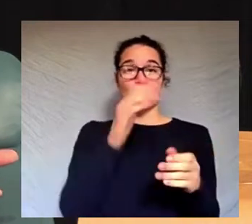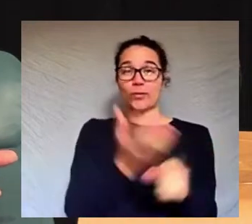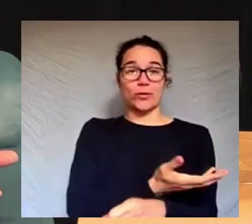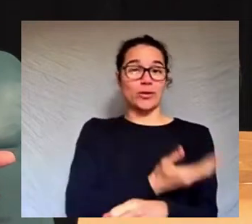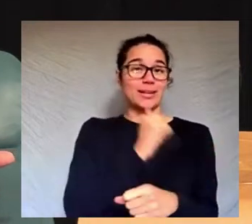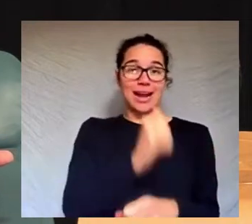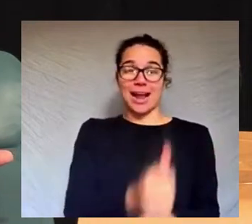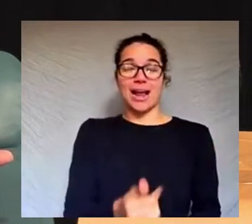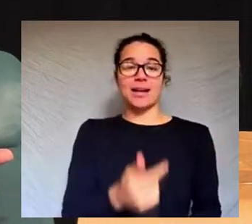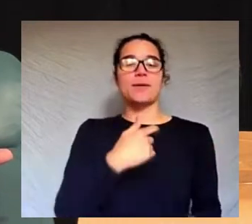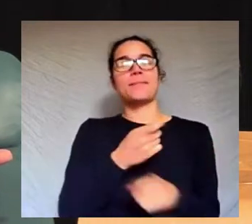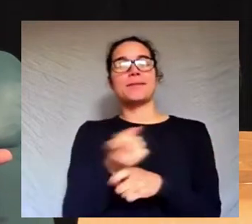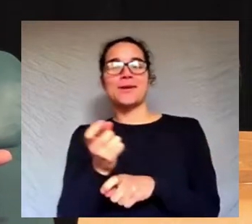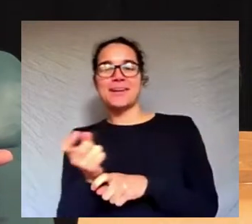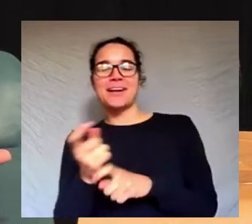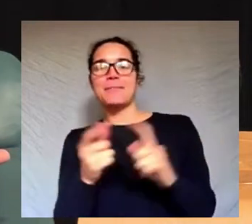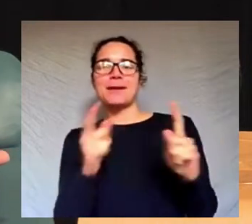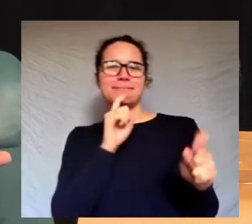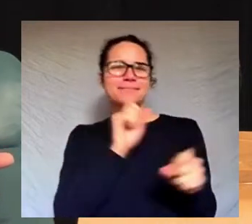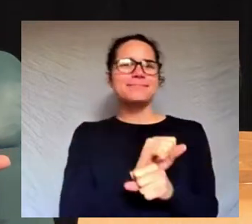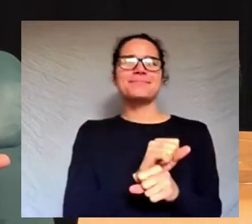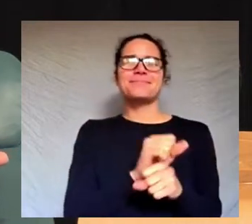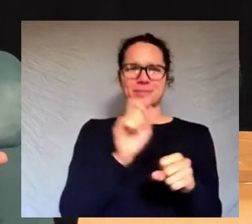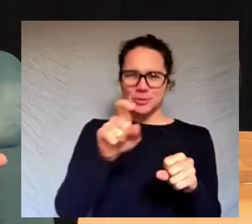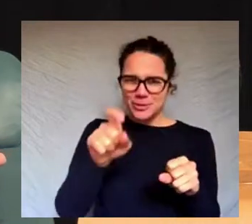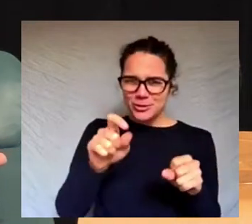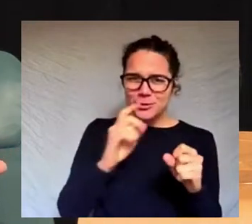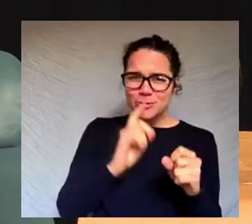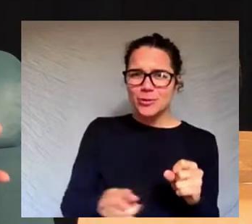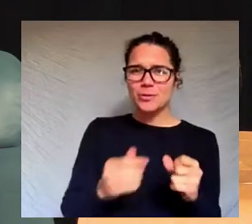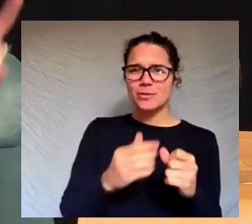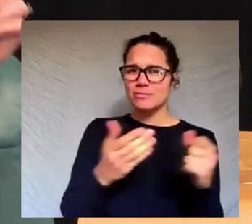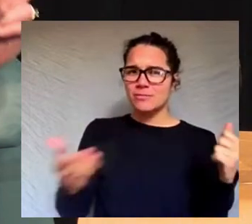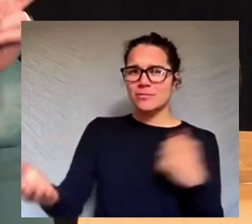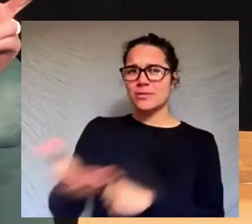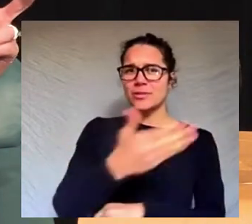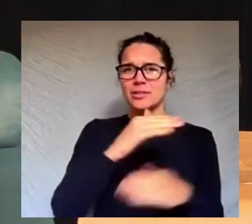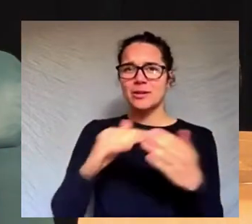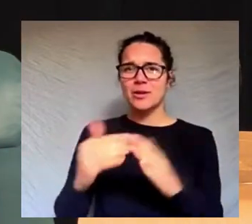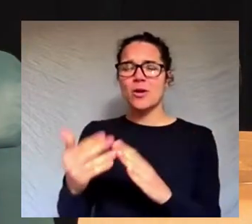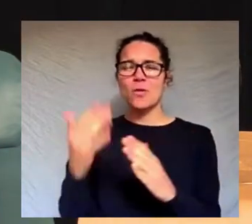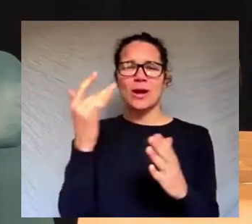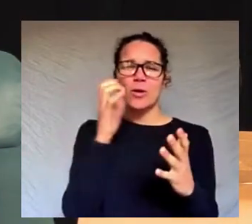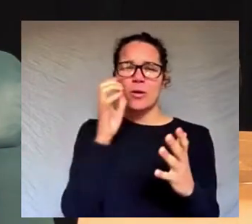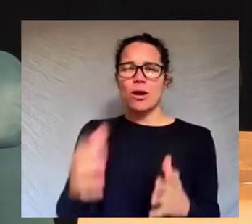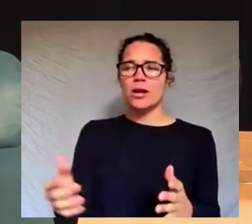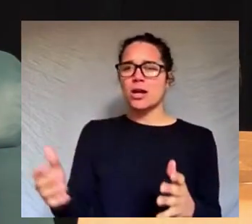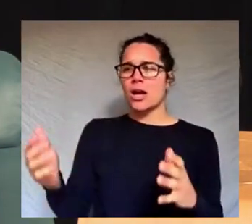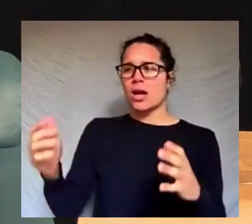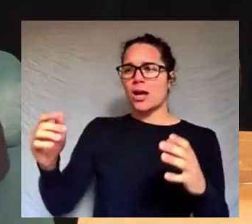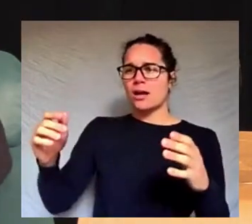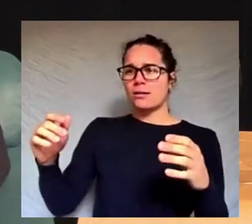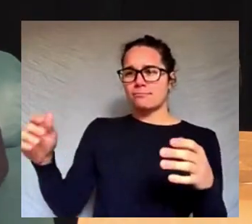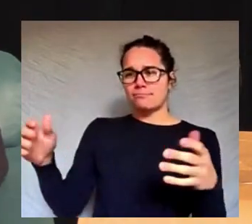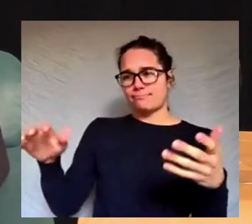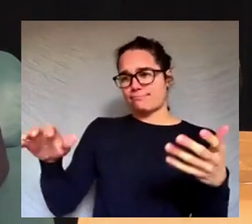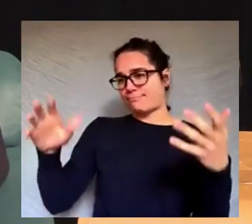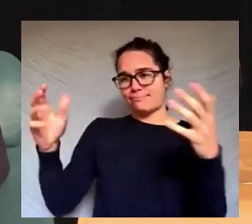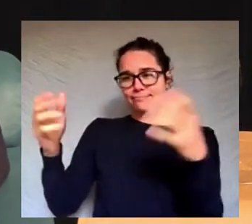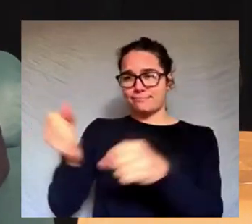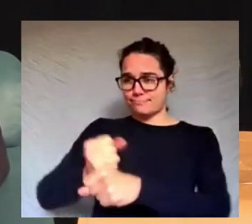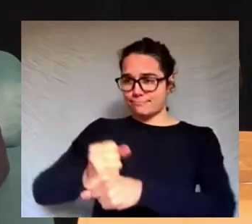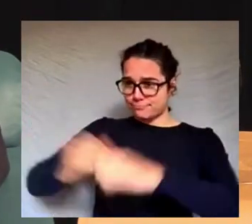be true of all of us in a civic community? Why should any of us want to obliterate the opposition or even see another person as the